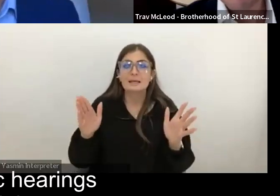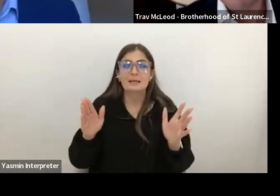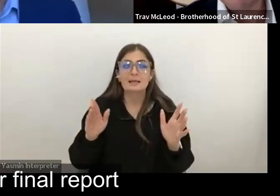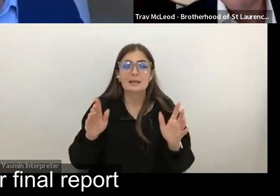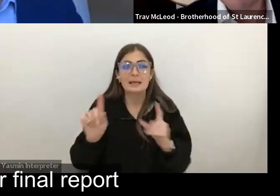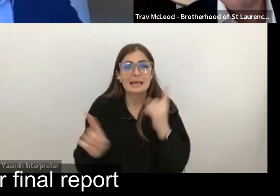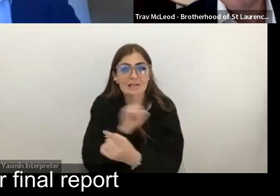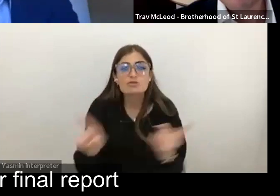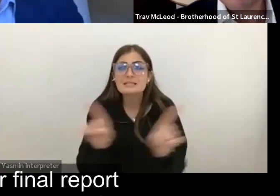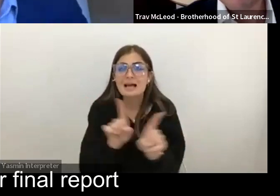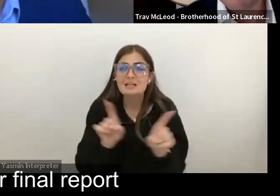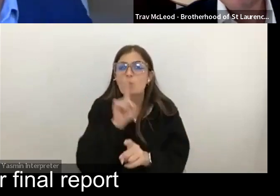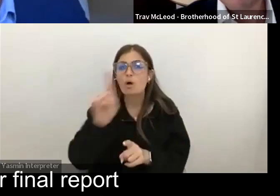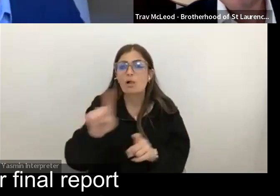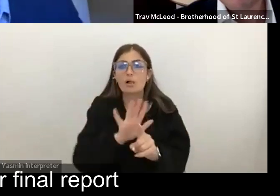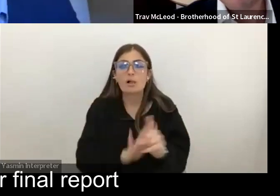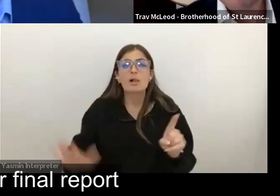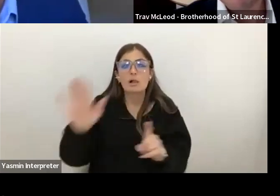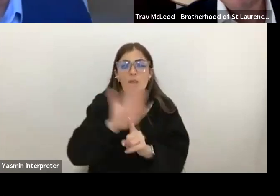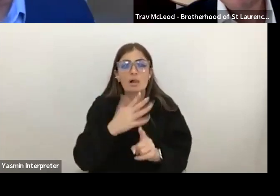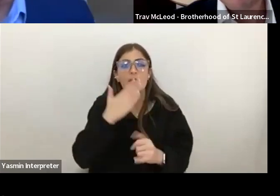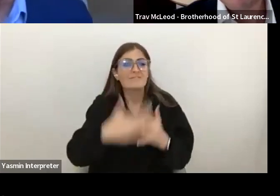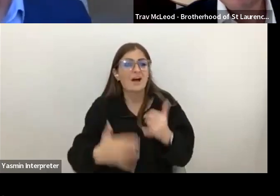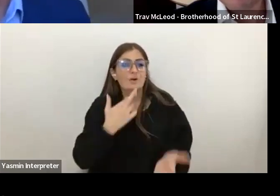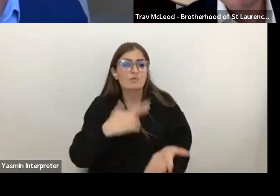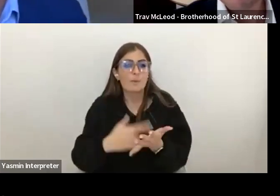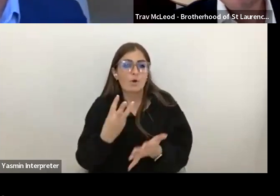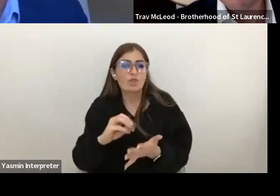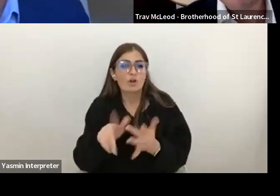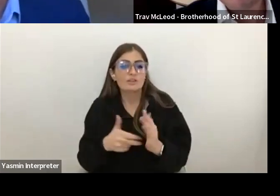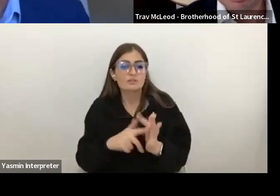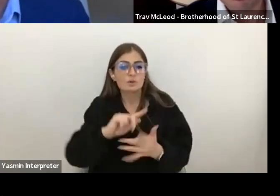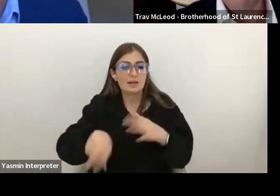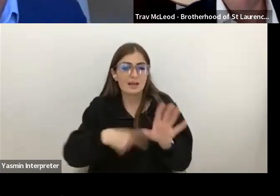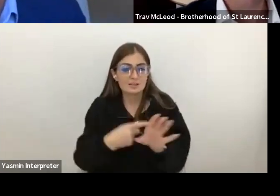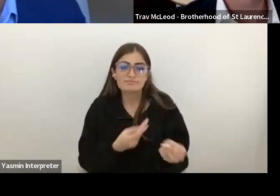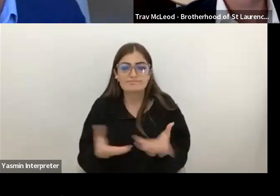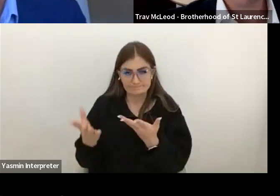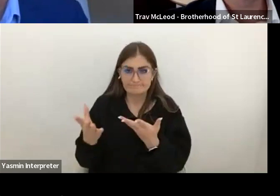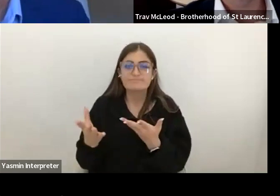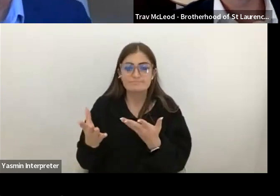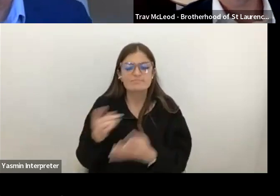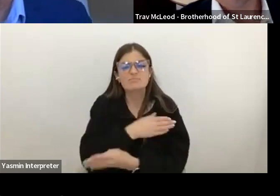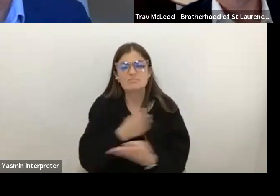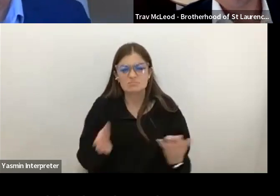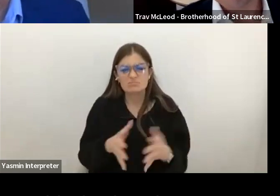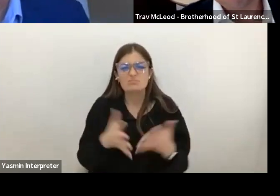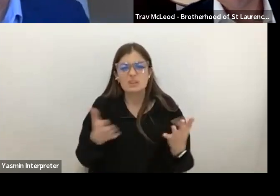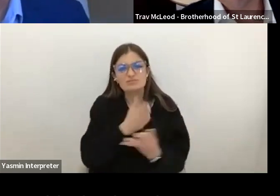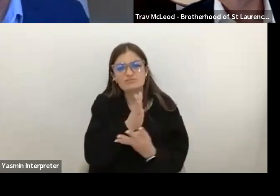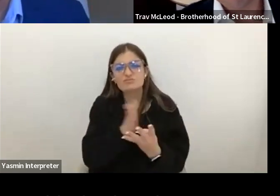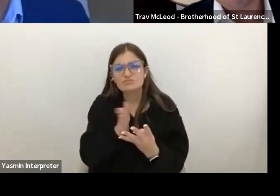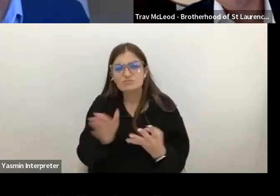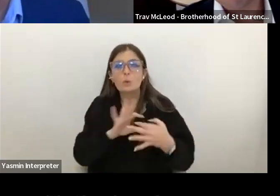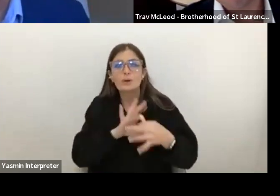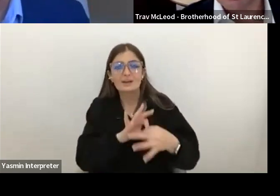country. And then our final report is due to government on the 30th of June next year. So those are the major ways people could engage